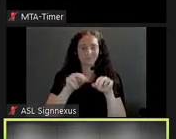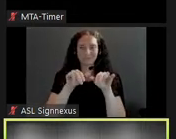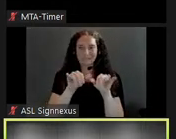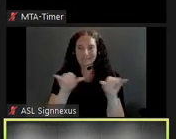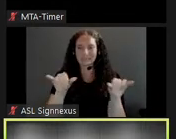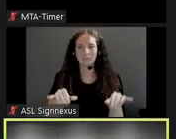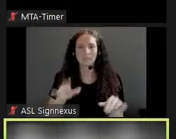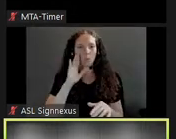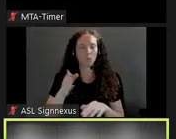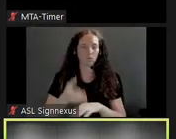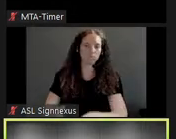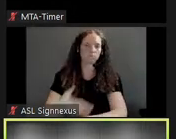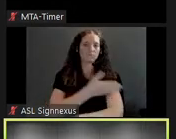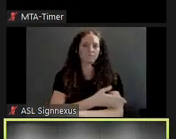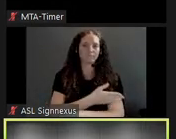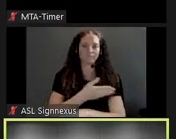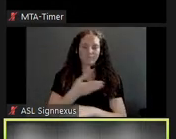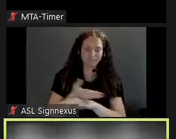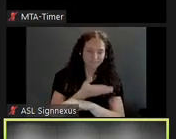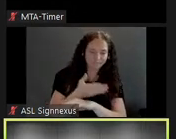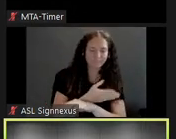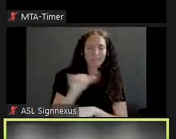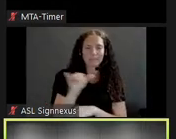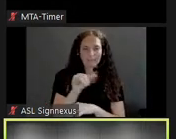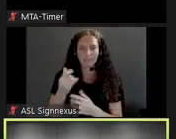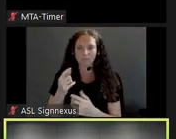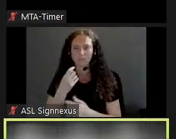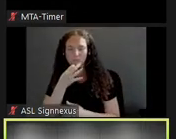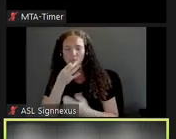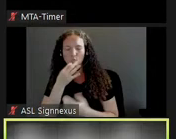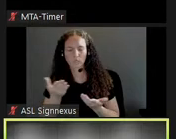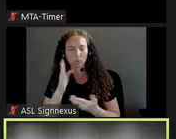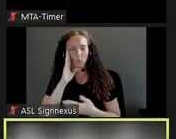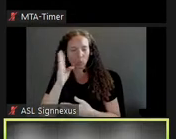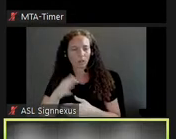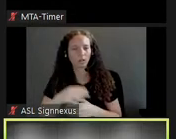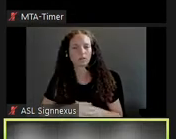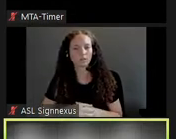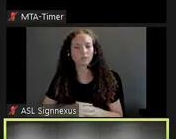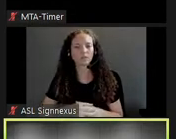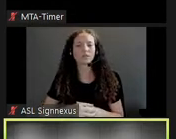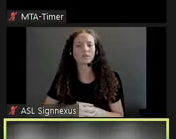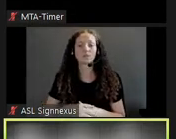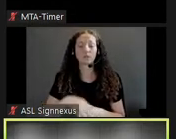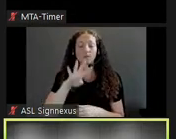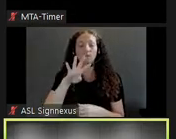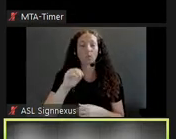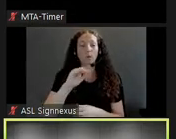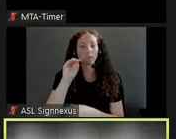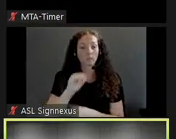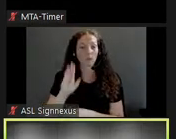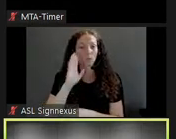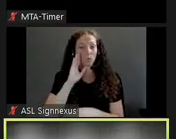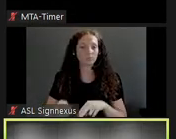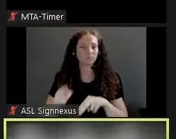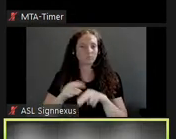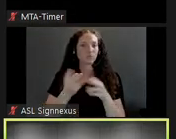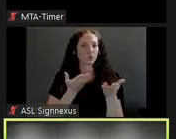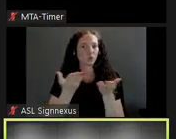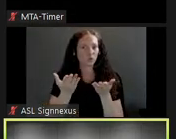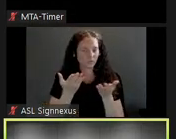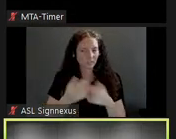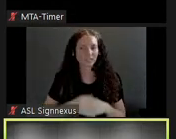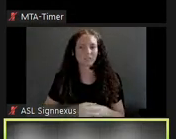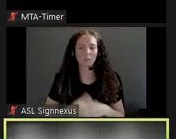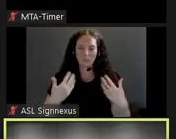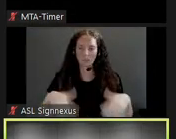months. In one stroke, the Long Island Railroad is increasing service by 40%. This is a staggering number for a system that normally